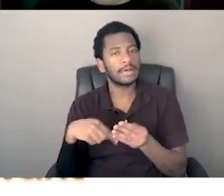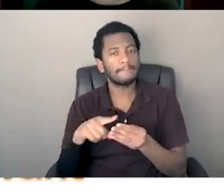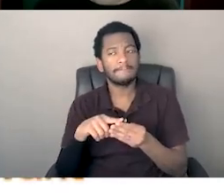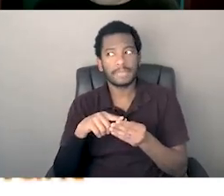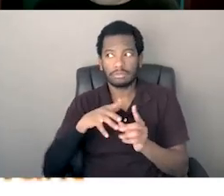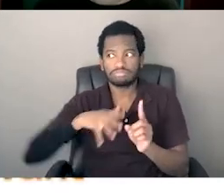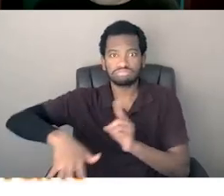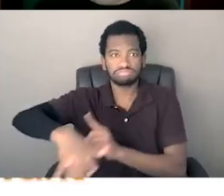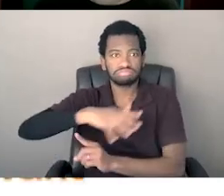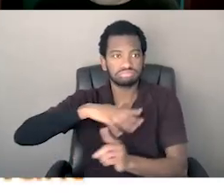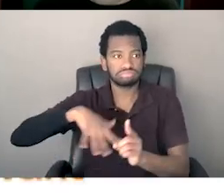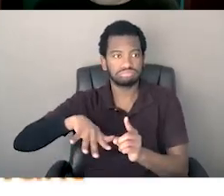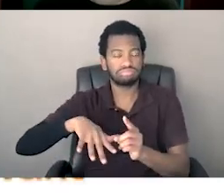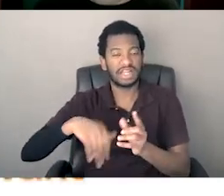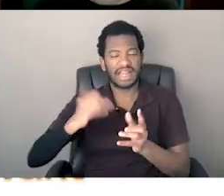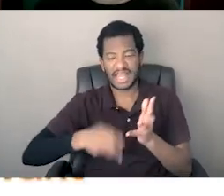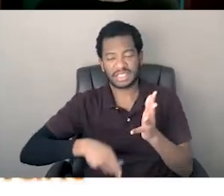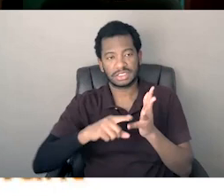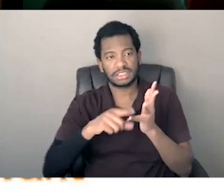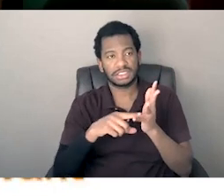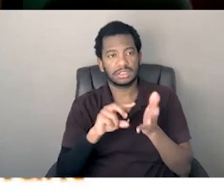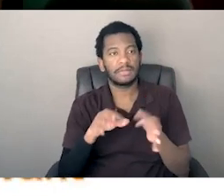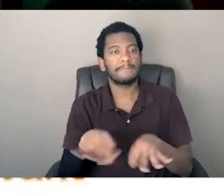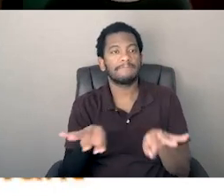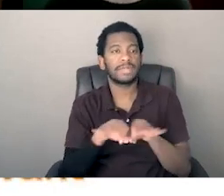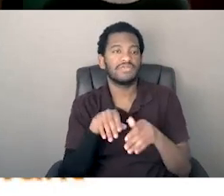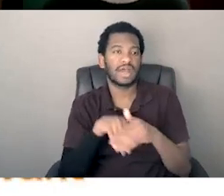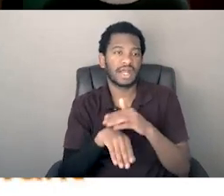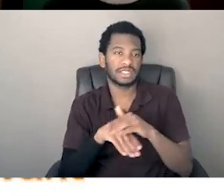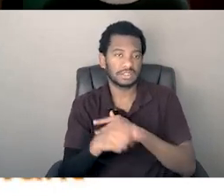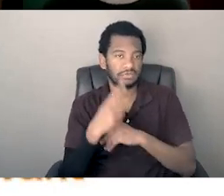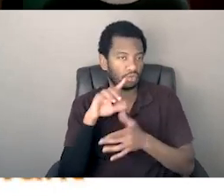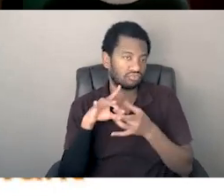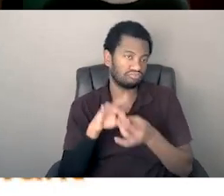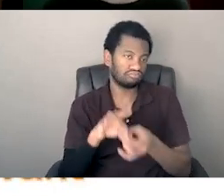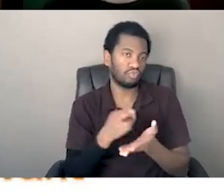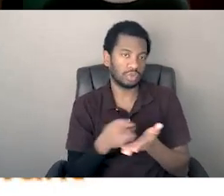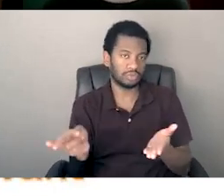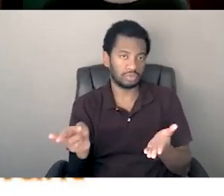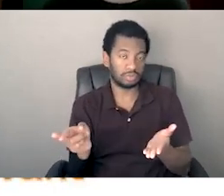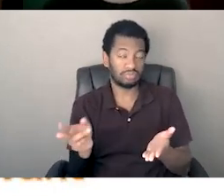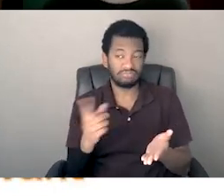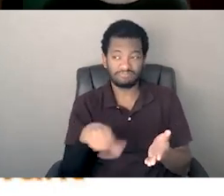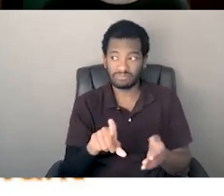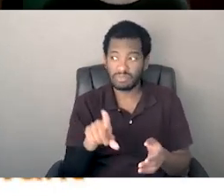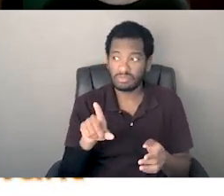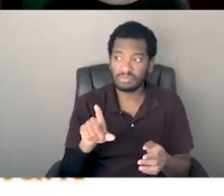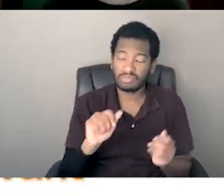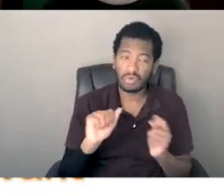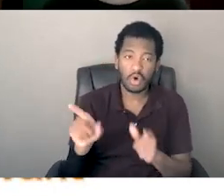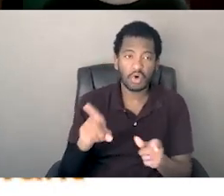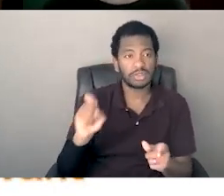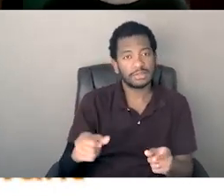relevant resources. We all need to meet our needs for food, for shelter, and other